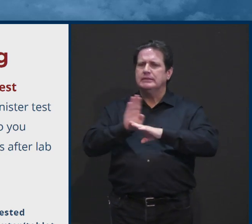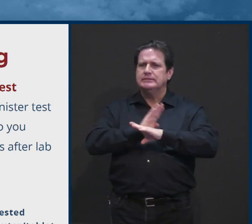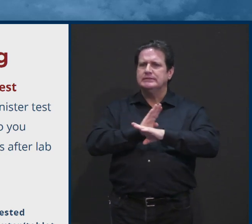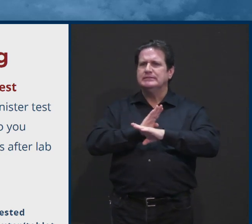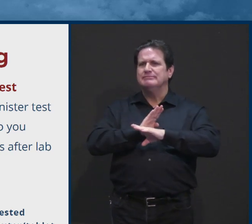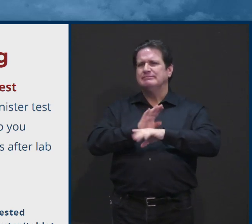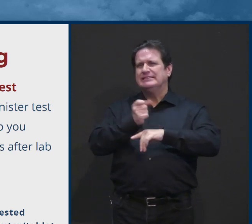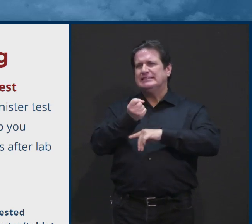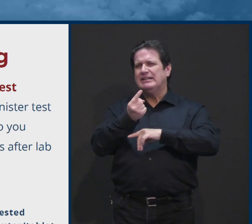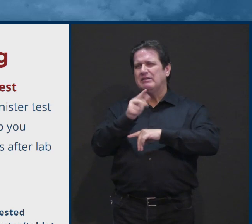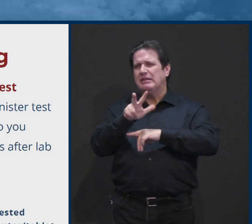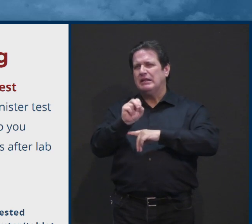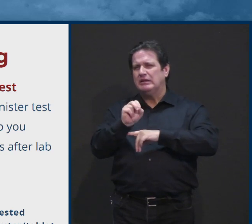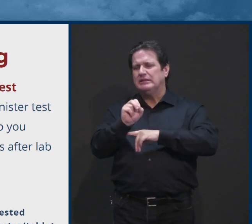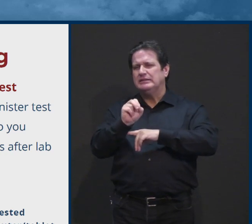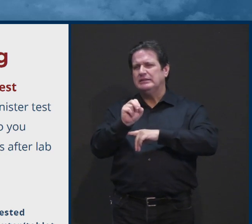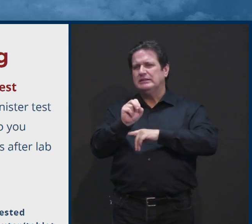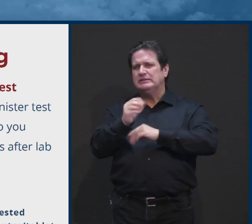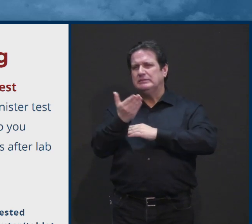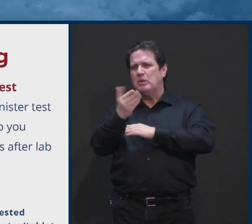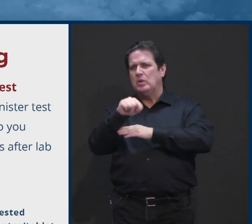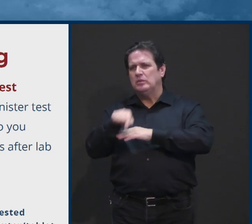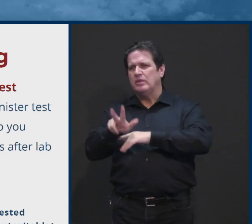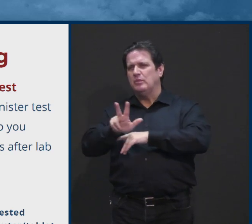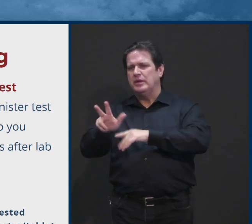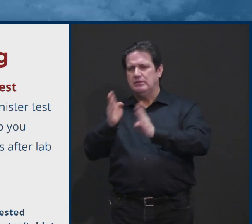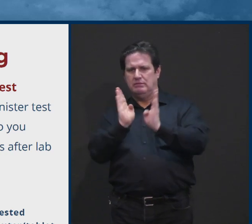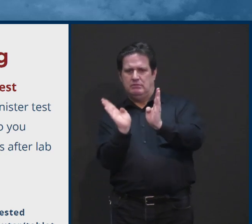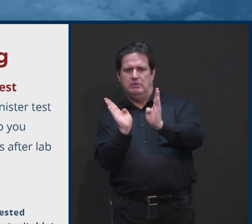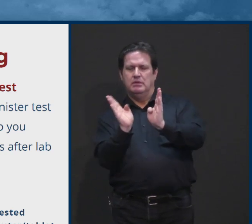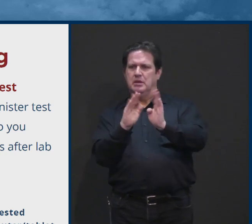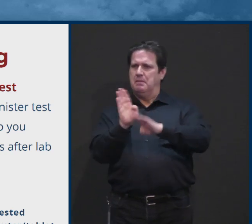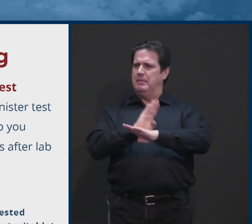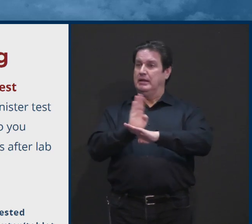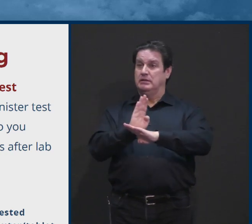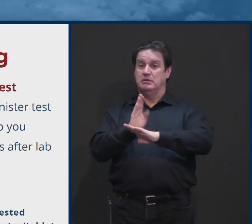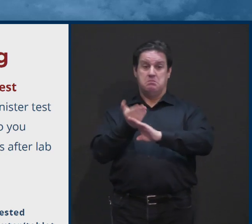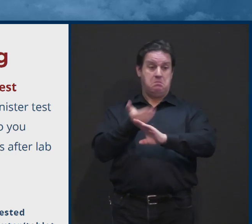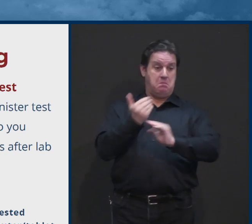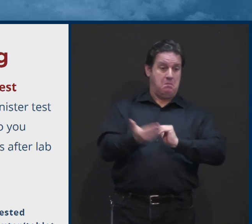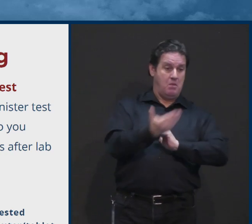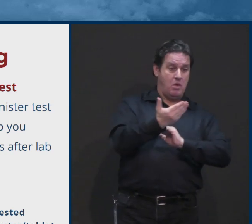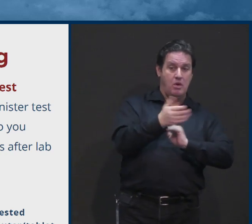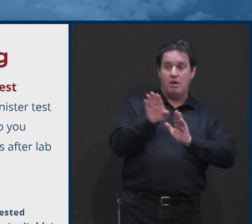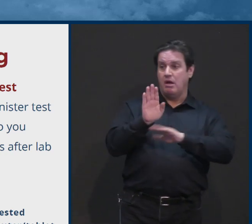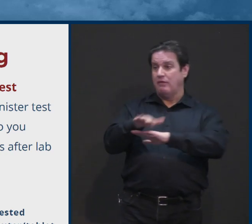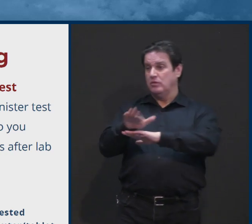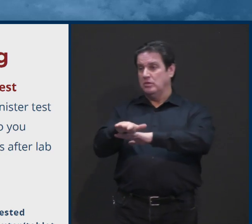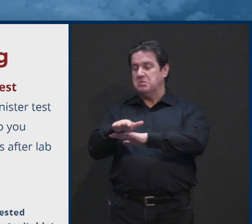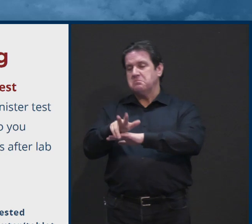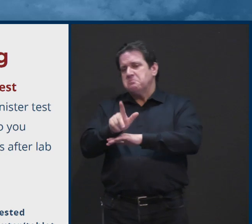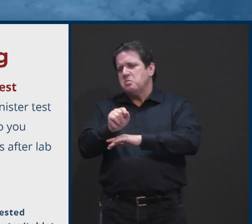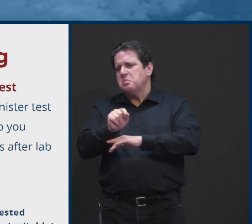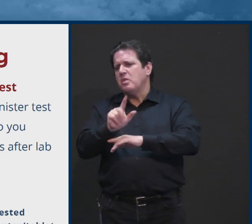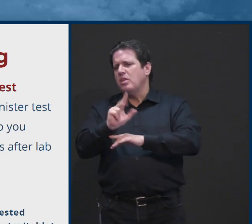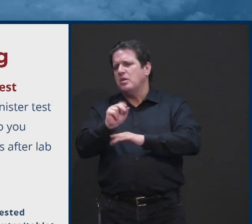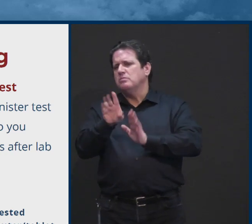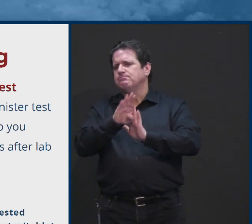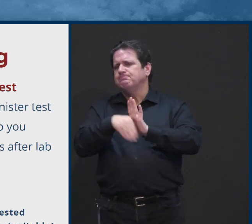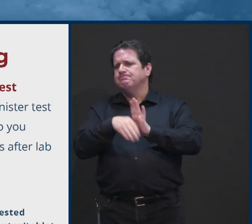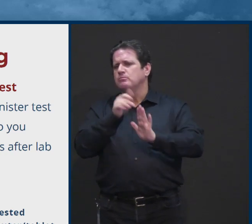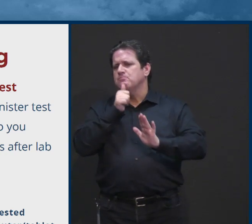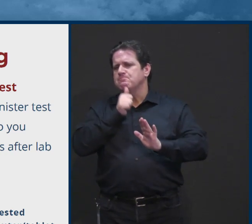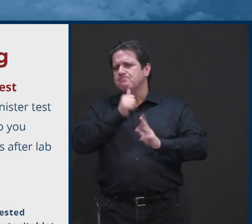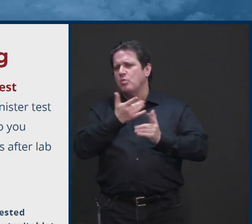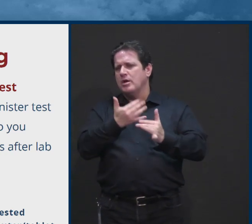about between 11:30 a.m. and about 3 p.m., but book it outside of that, maybe a 20, 30-minute wait. So with that, I